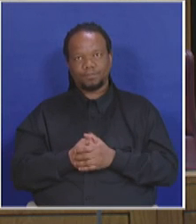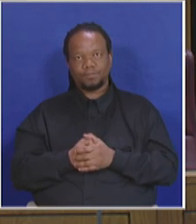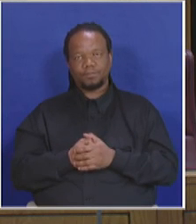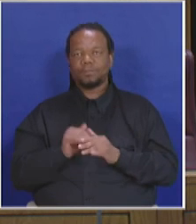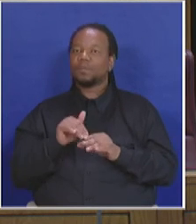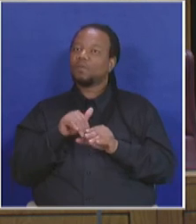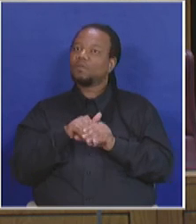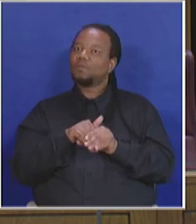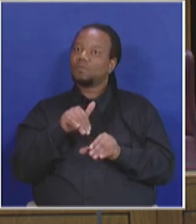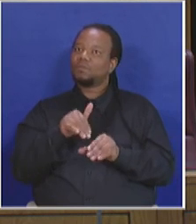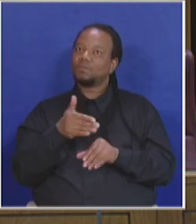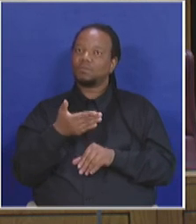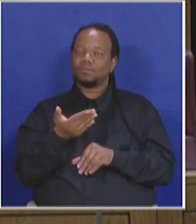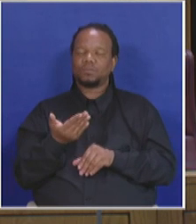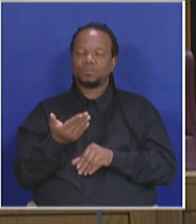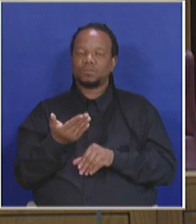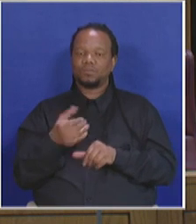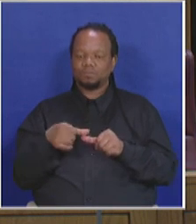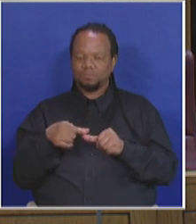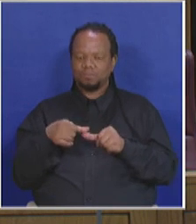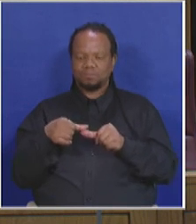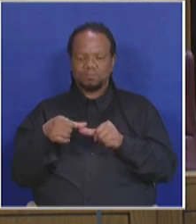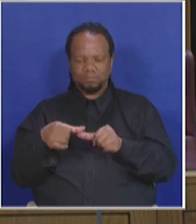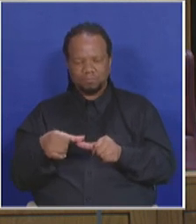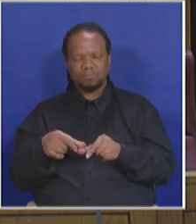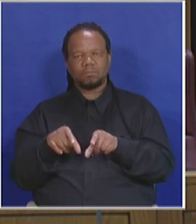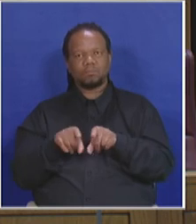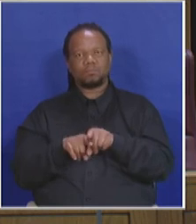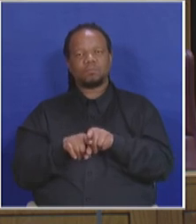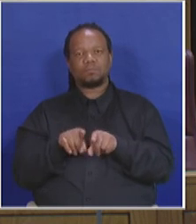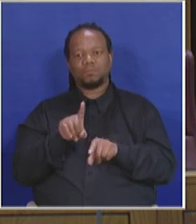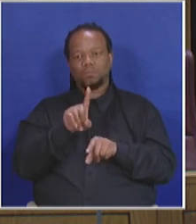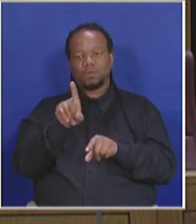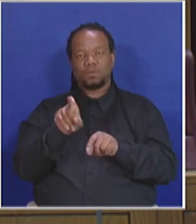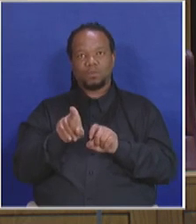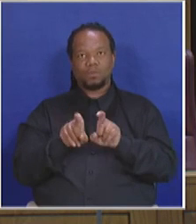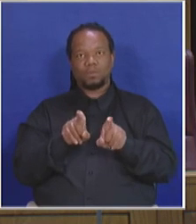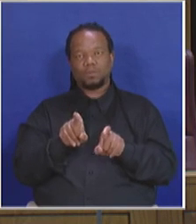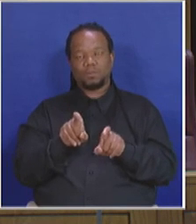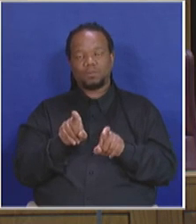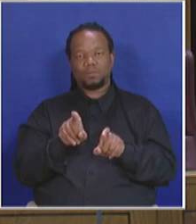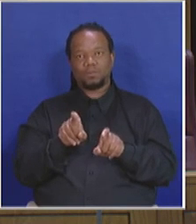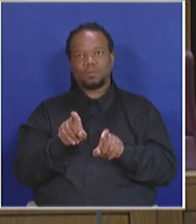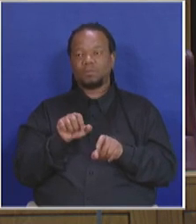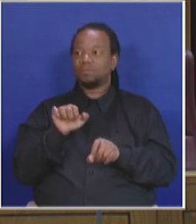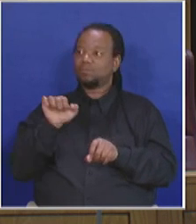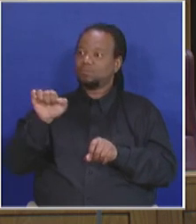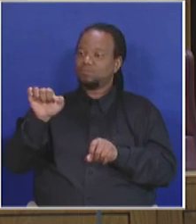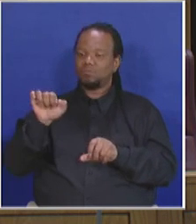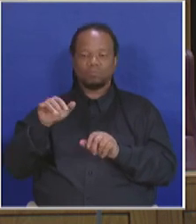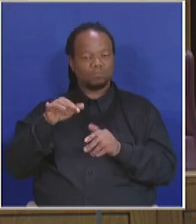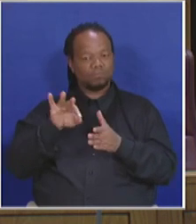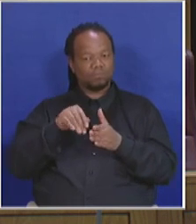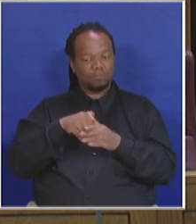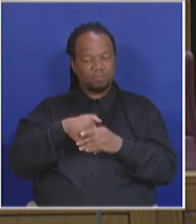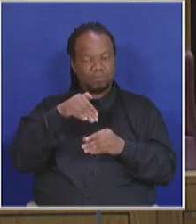We shall proceed to vote on the questions, honourable members. You will vote in favor,